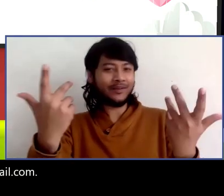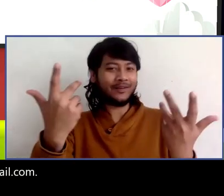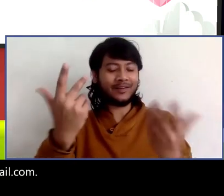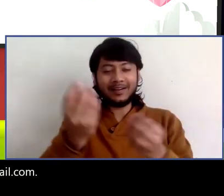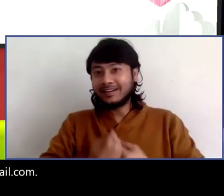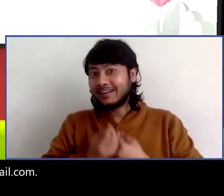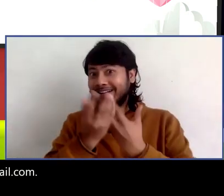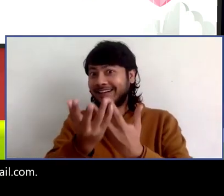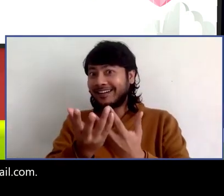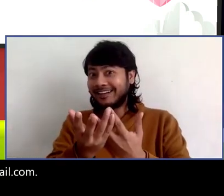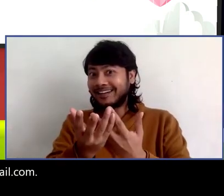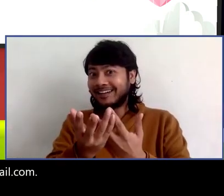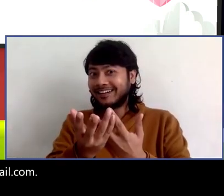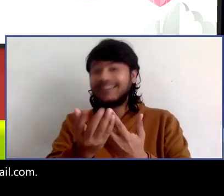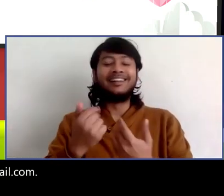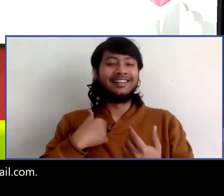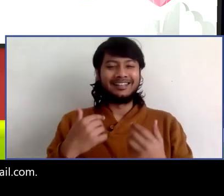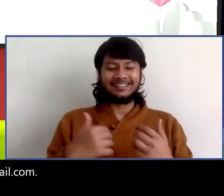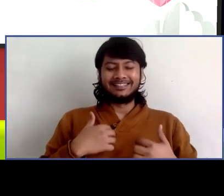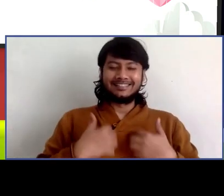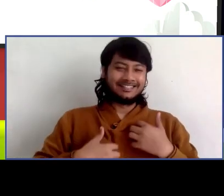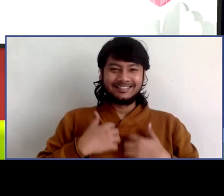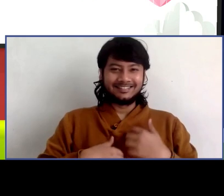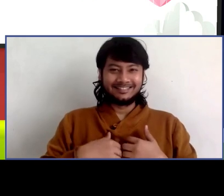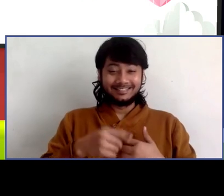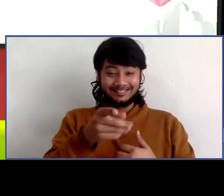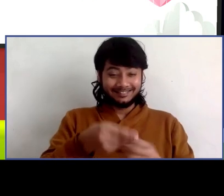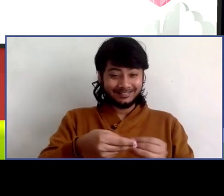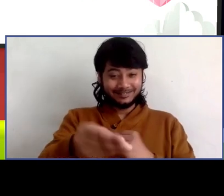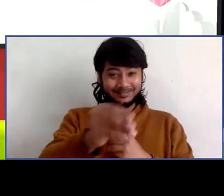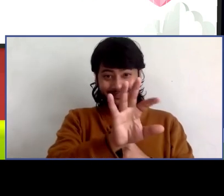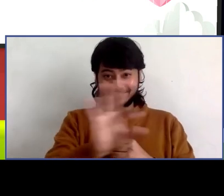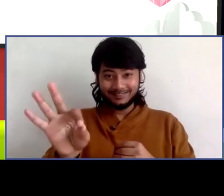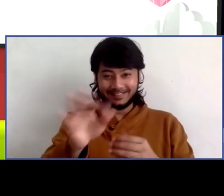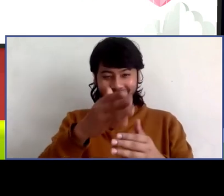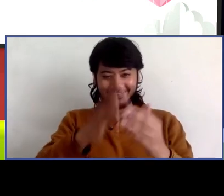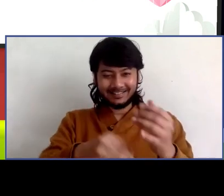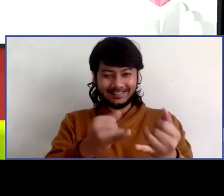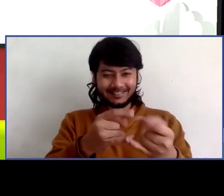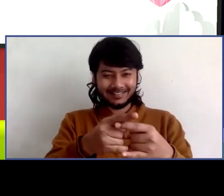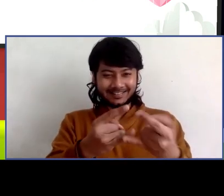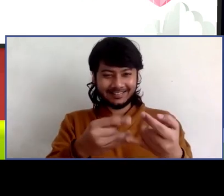Have a wonderful weekend. Keep smiling and